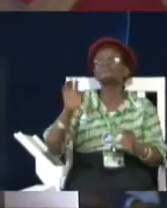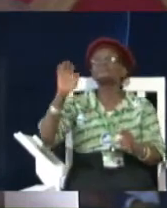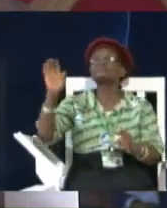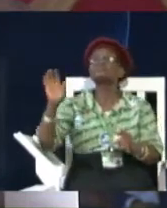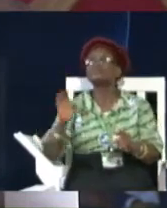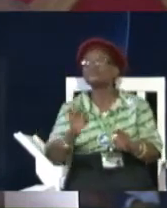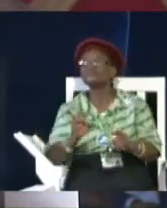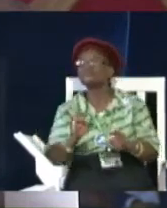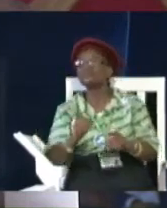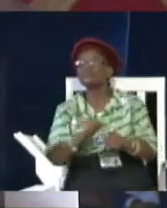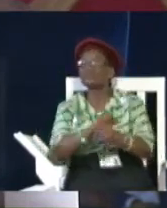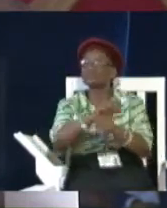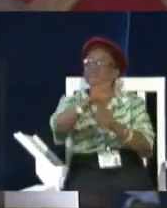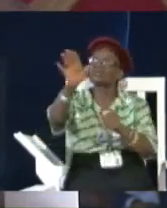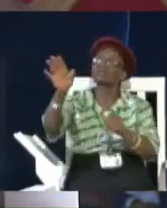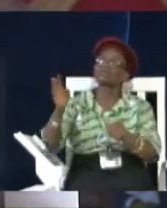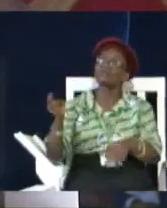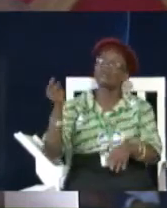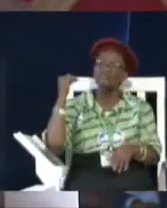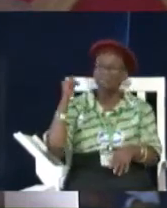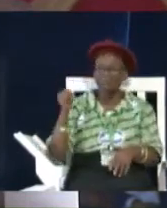pray for all the sick